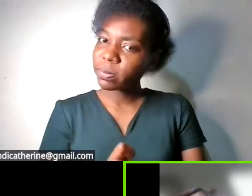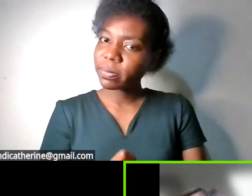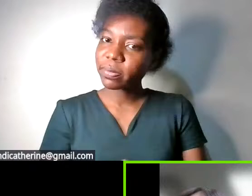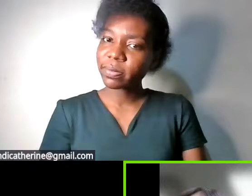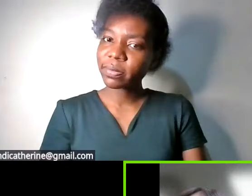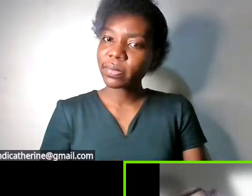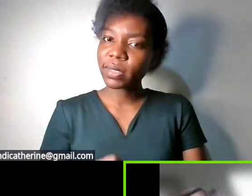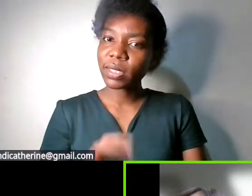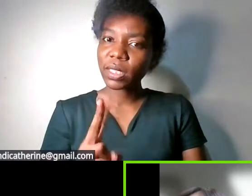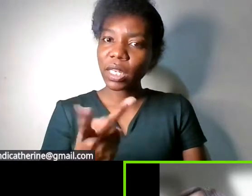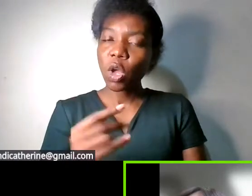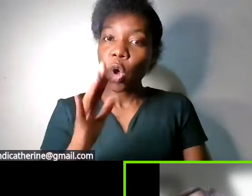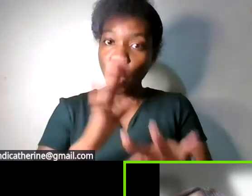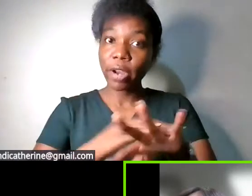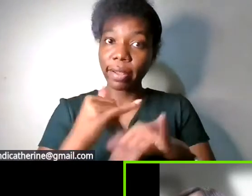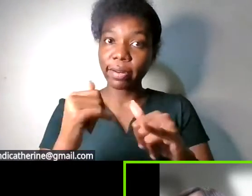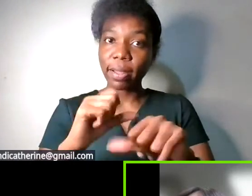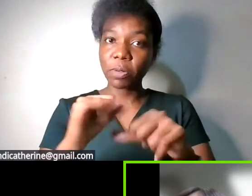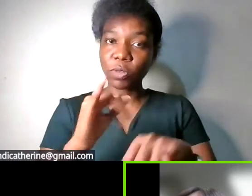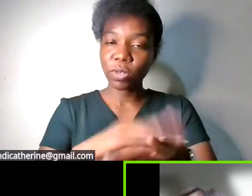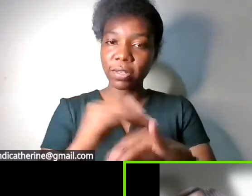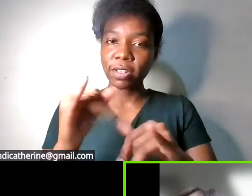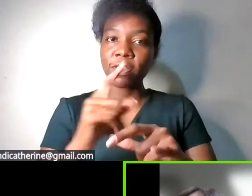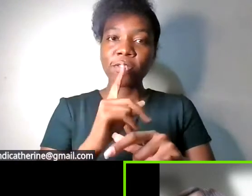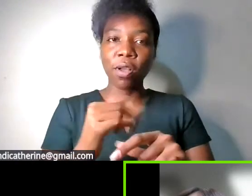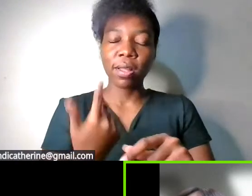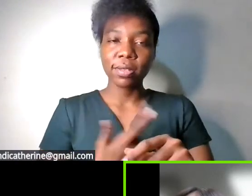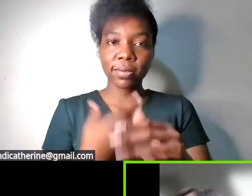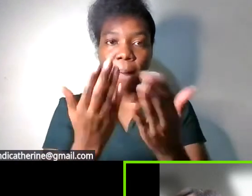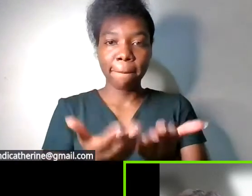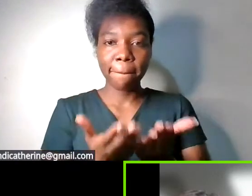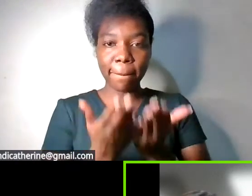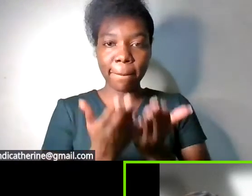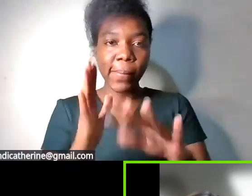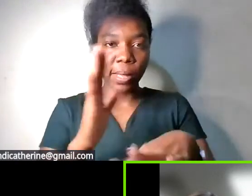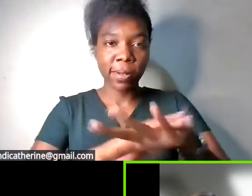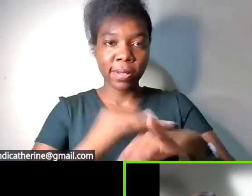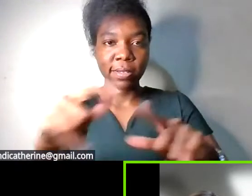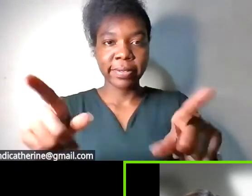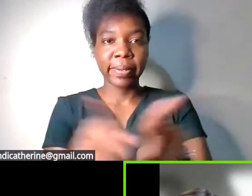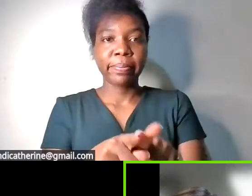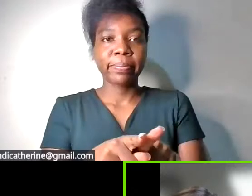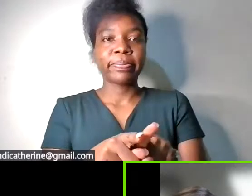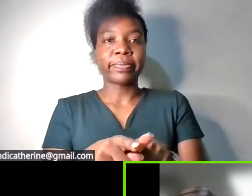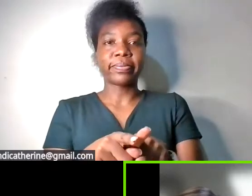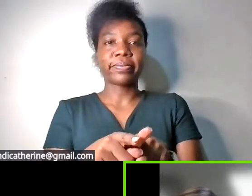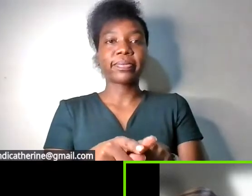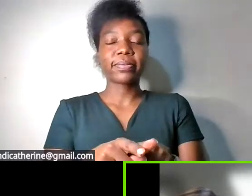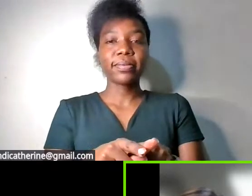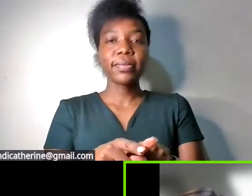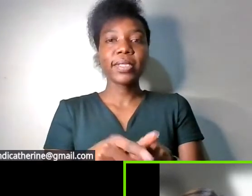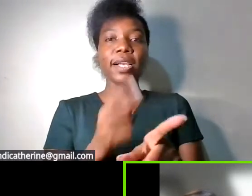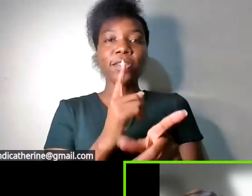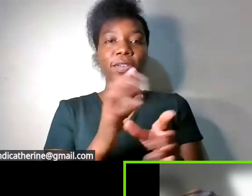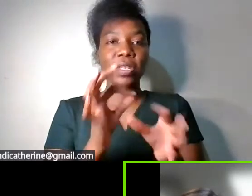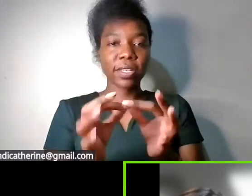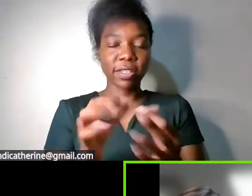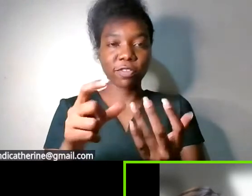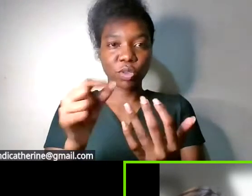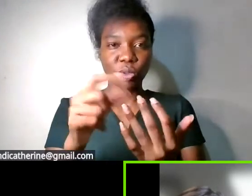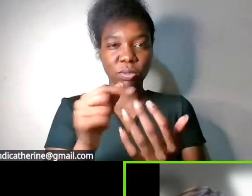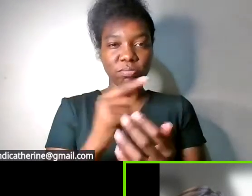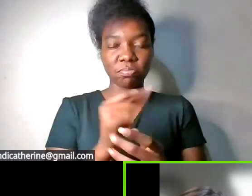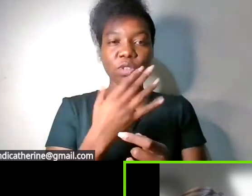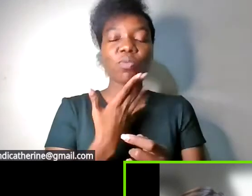online. So we do offer these programs online as well. But again, if that is a choice that you want to do, we do